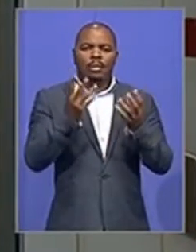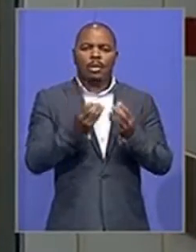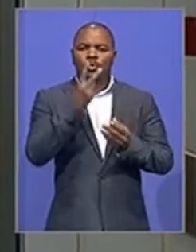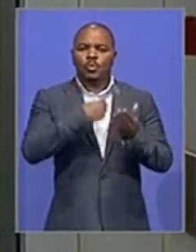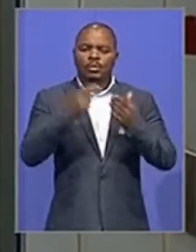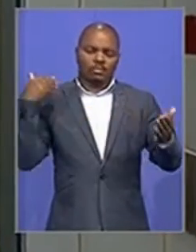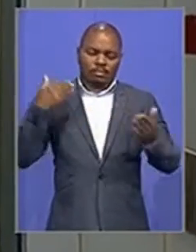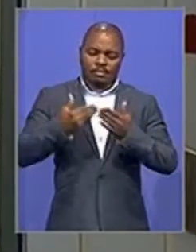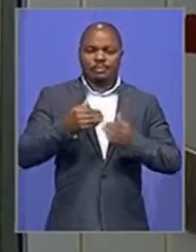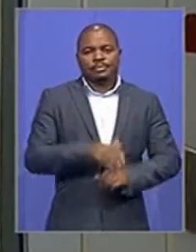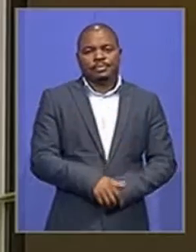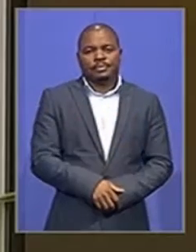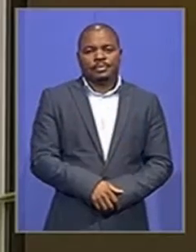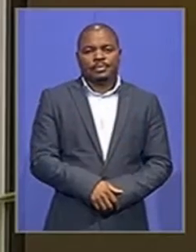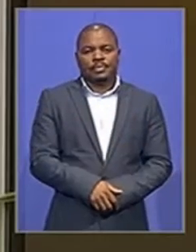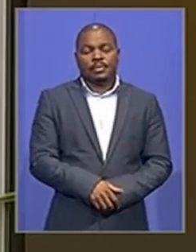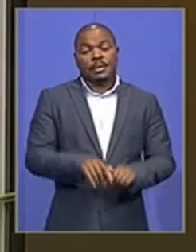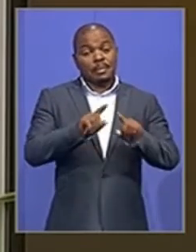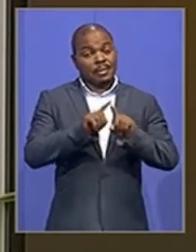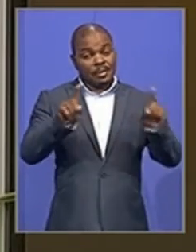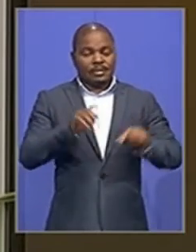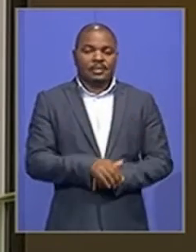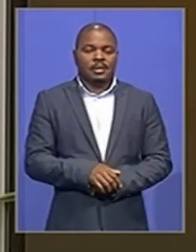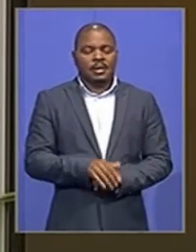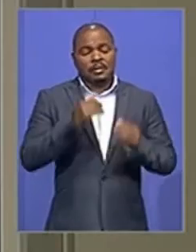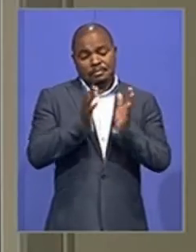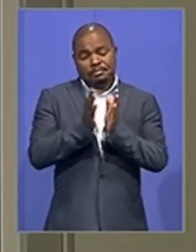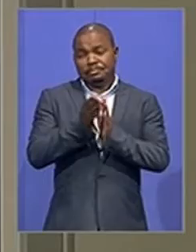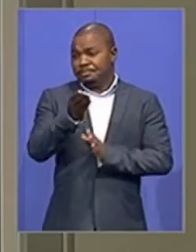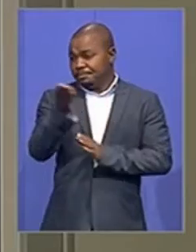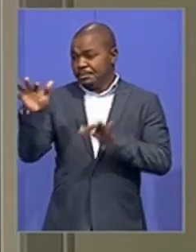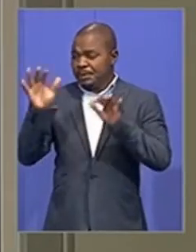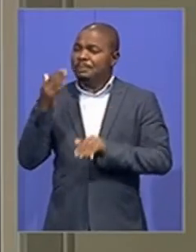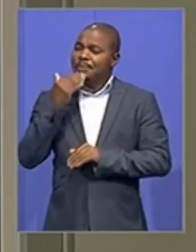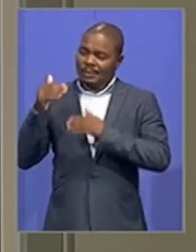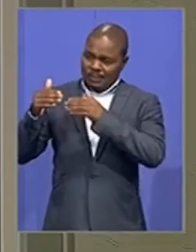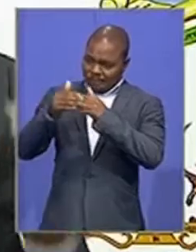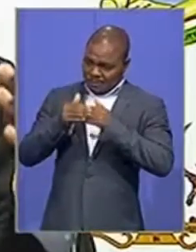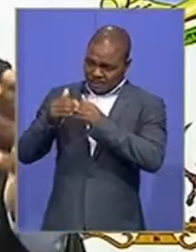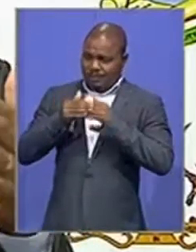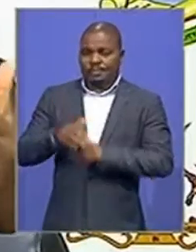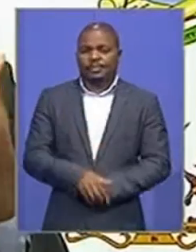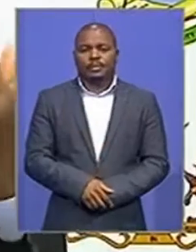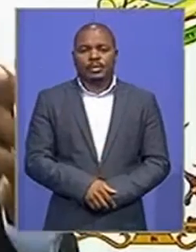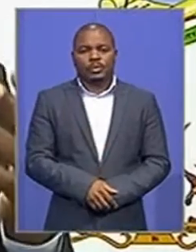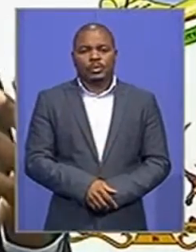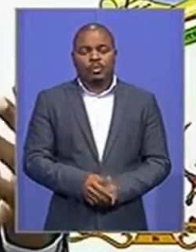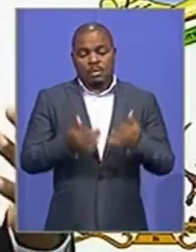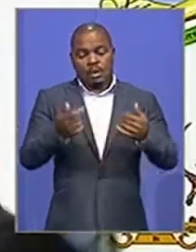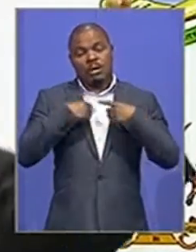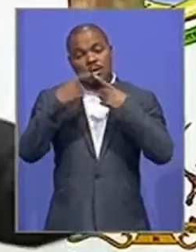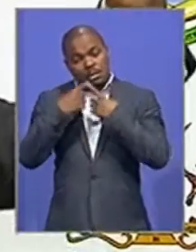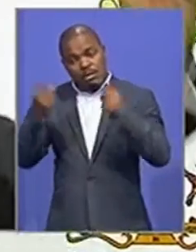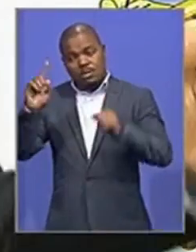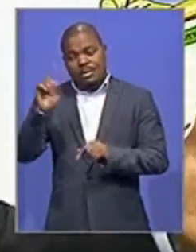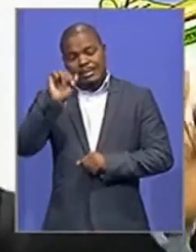pedi tse di fetileng. Le fa go le jalo, go ikuetswe go baagi go nna kelotlhoko. The message we are conveying is